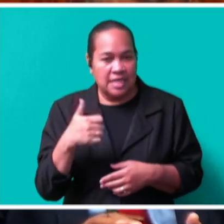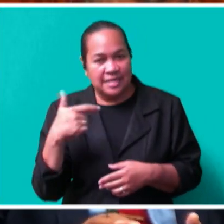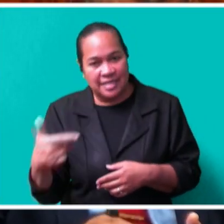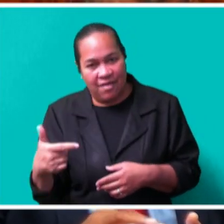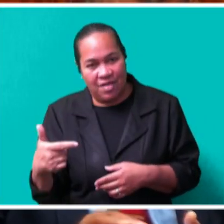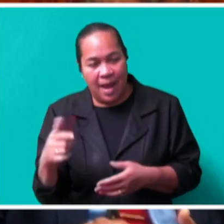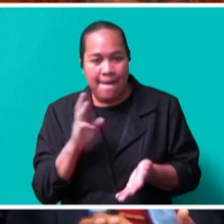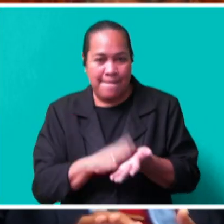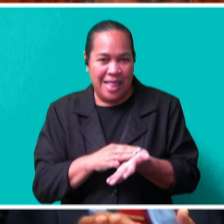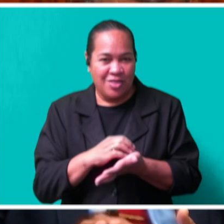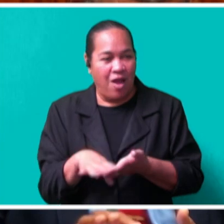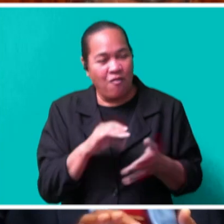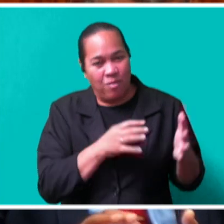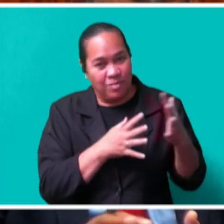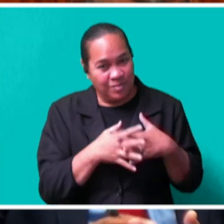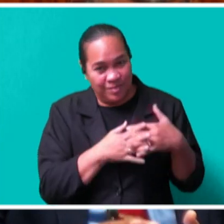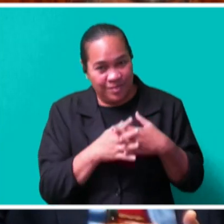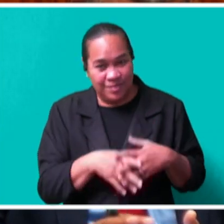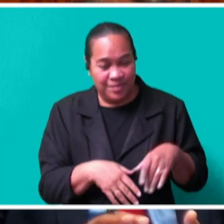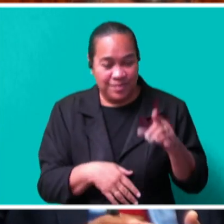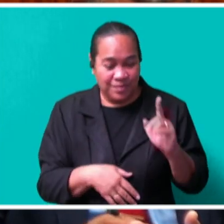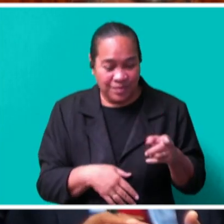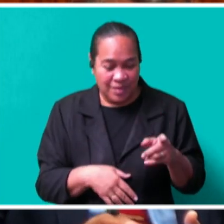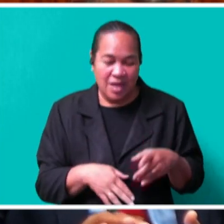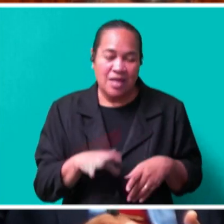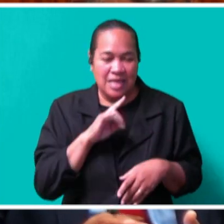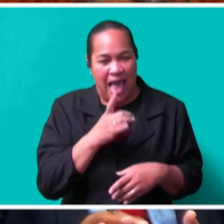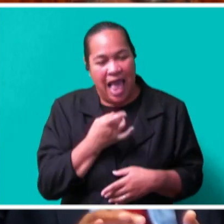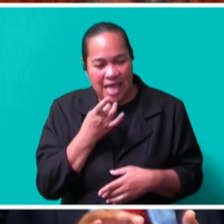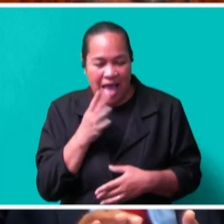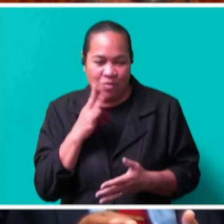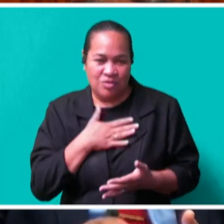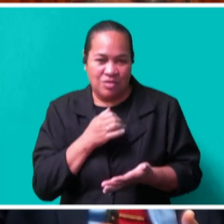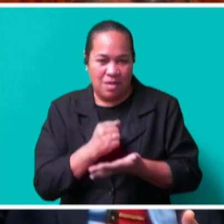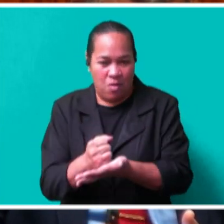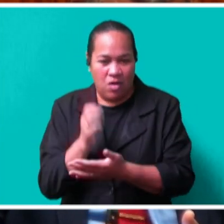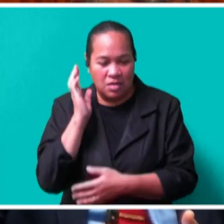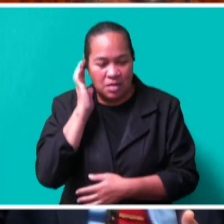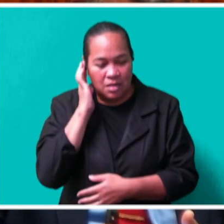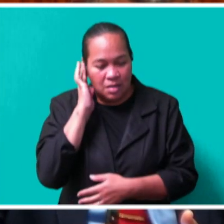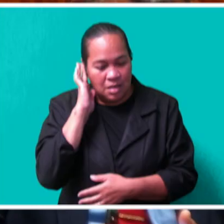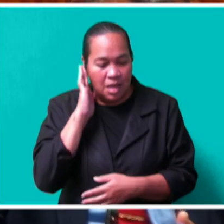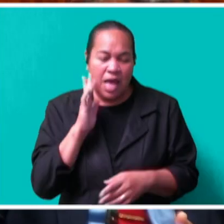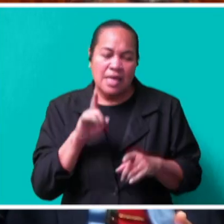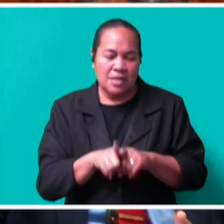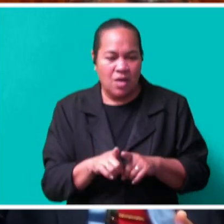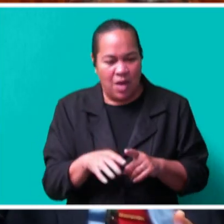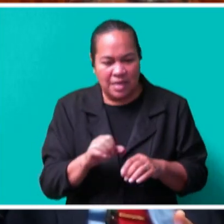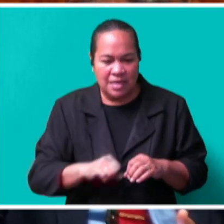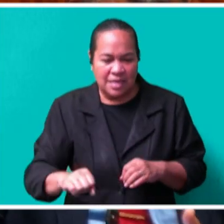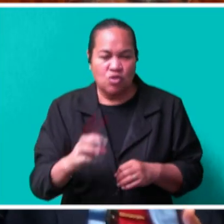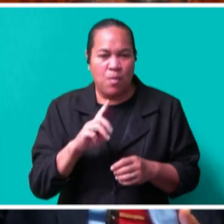0.67 million in kind support. This support includes office space, staff